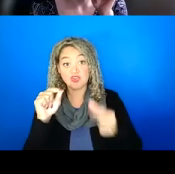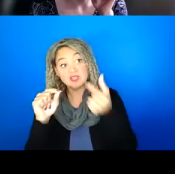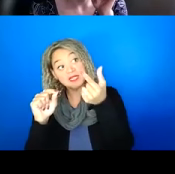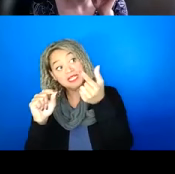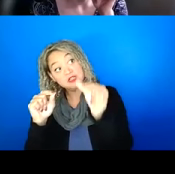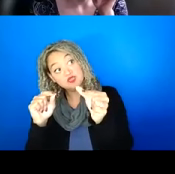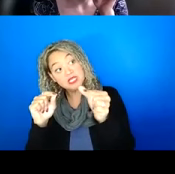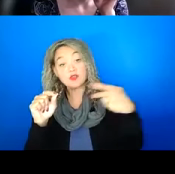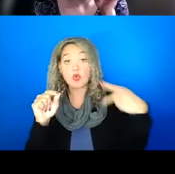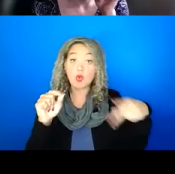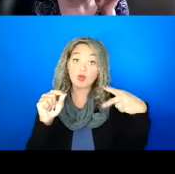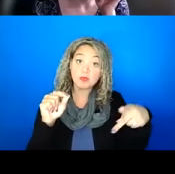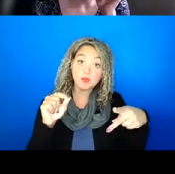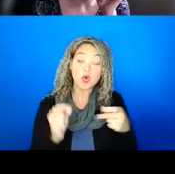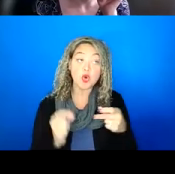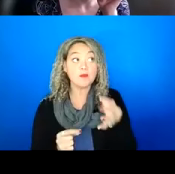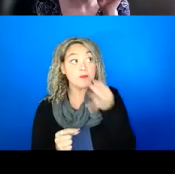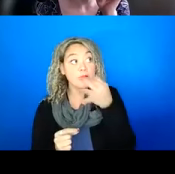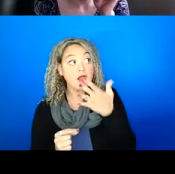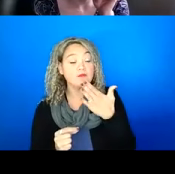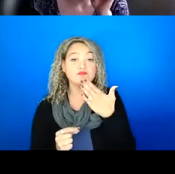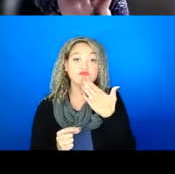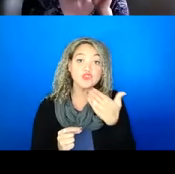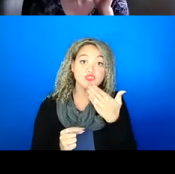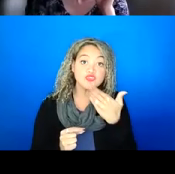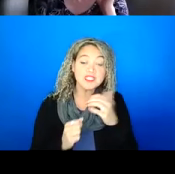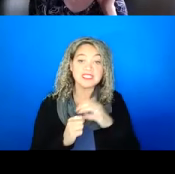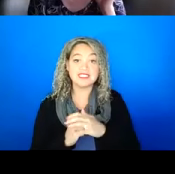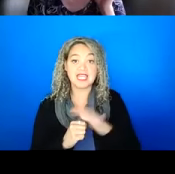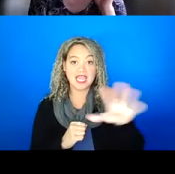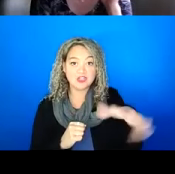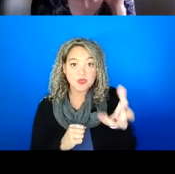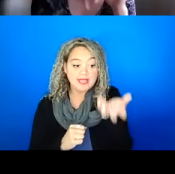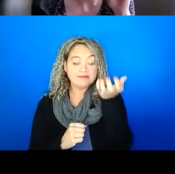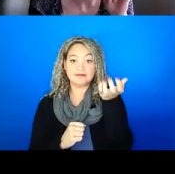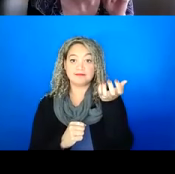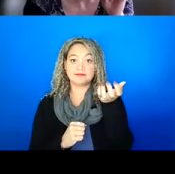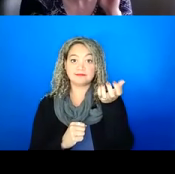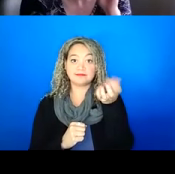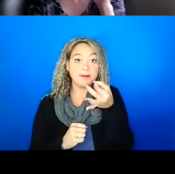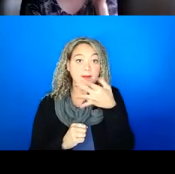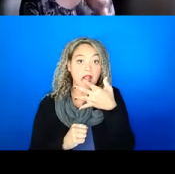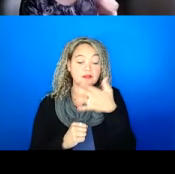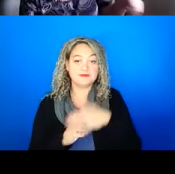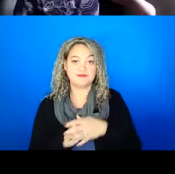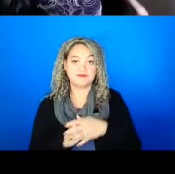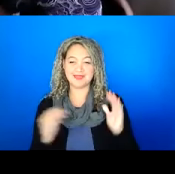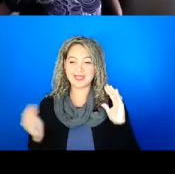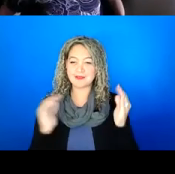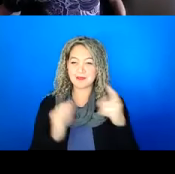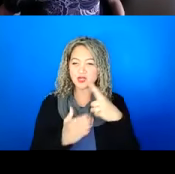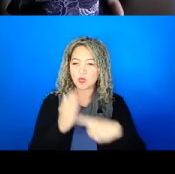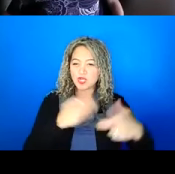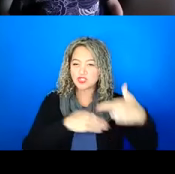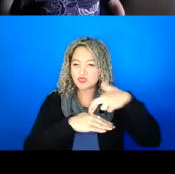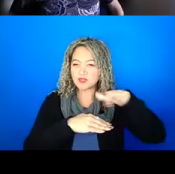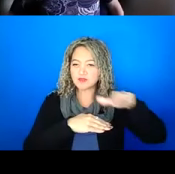purple, they're sweet, and they're graspable. As opposed to what we typically refer to